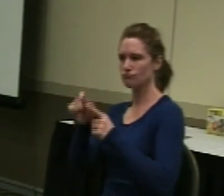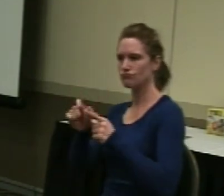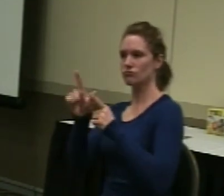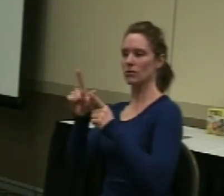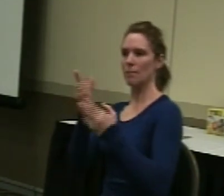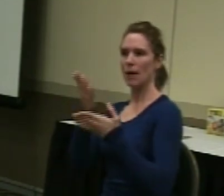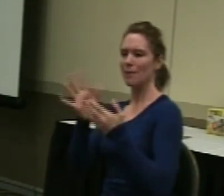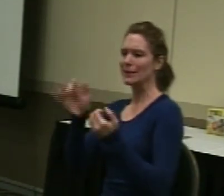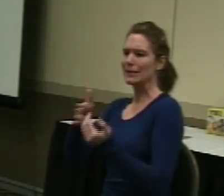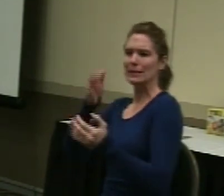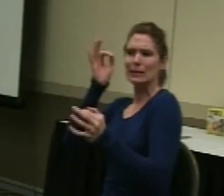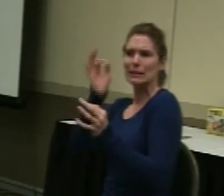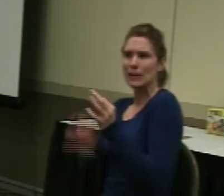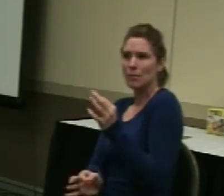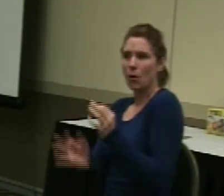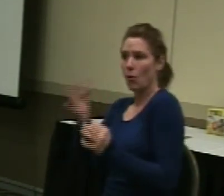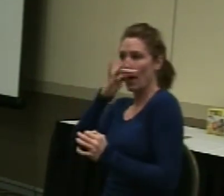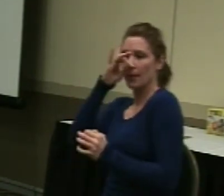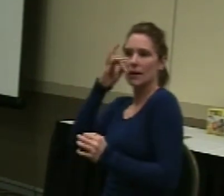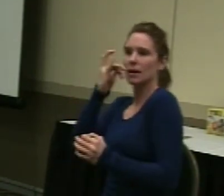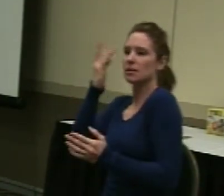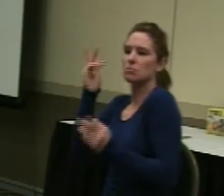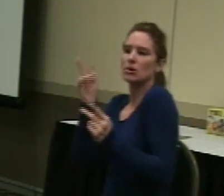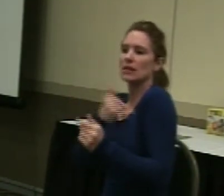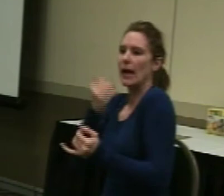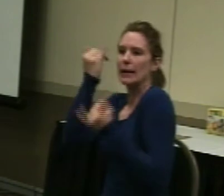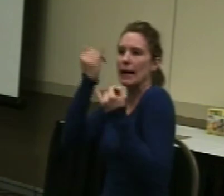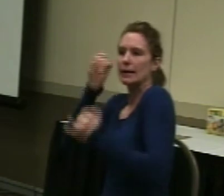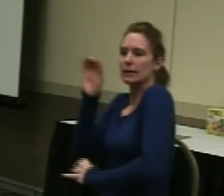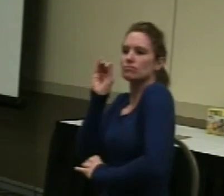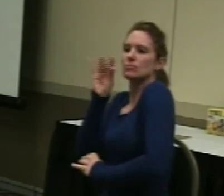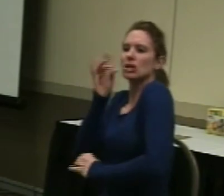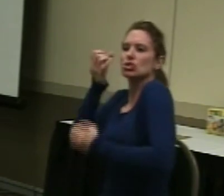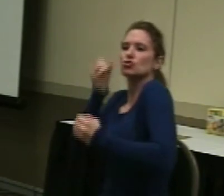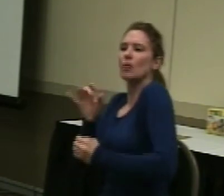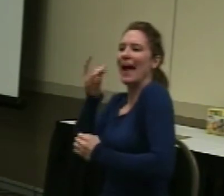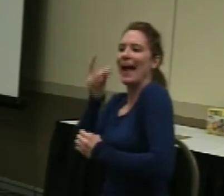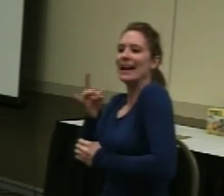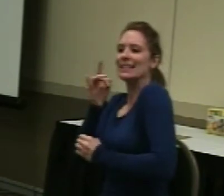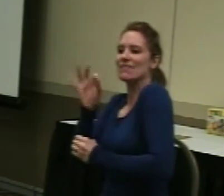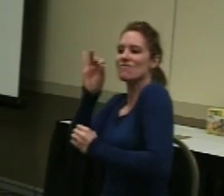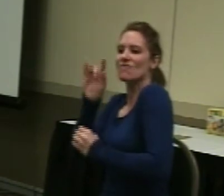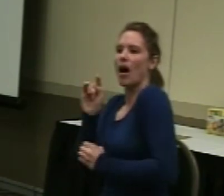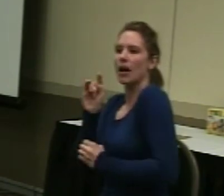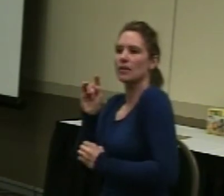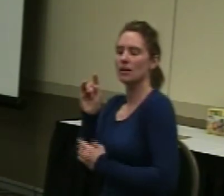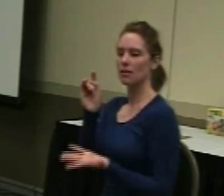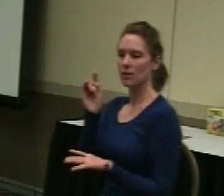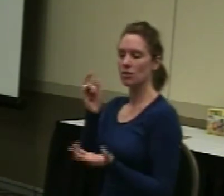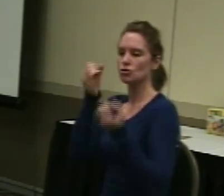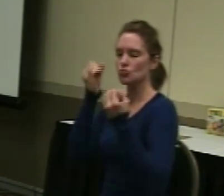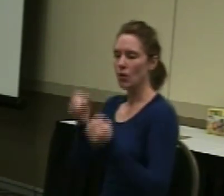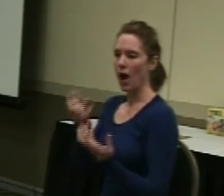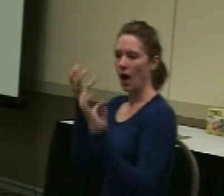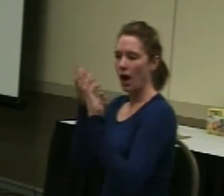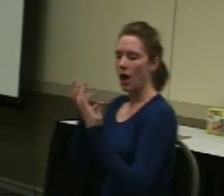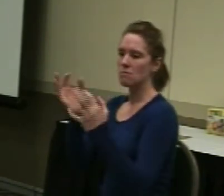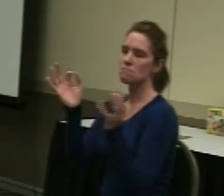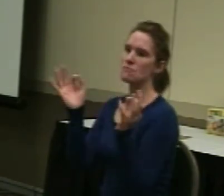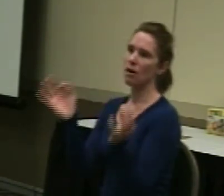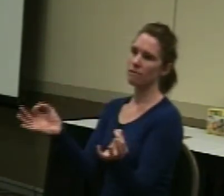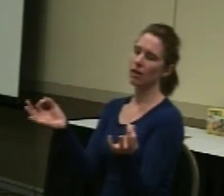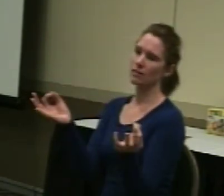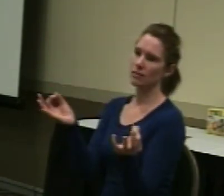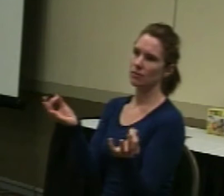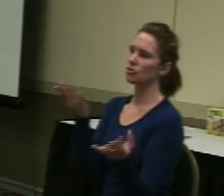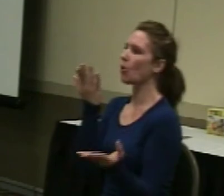Just because somebody came to the table with a piece of information that was crucial. That's what we're doing when we aggregate data. We're asking who